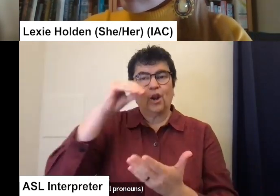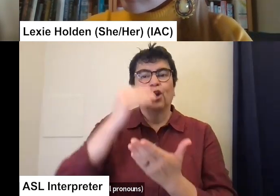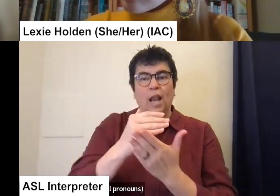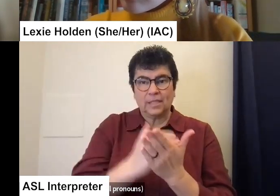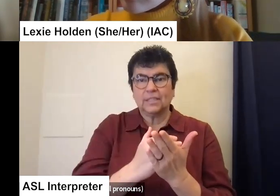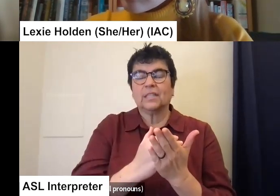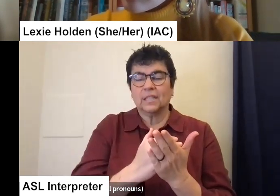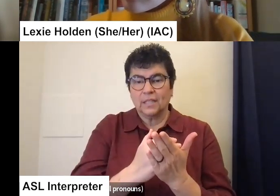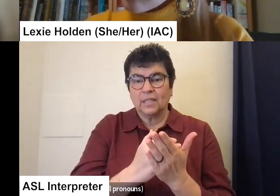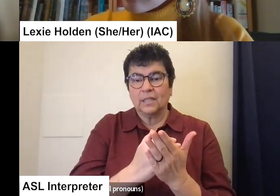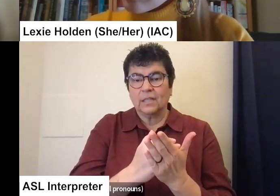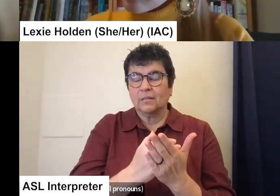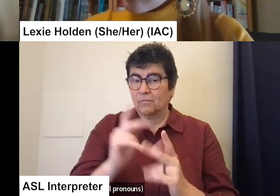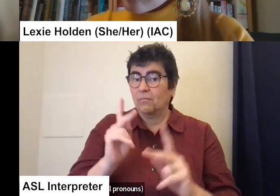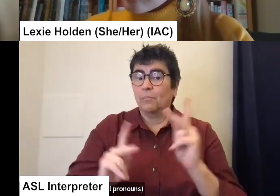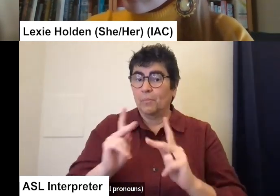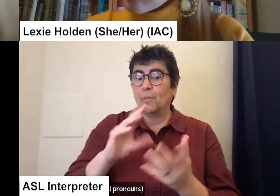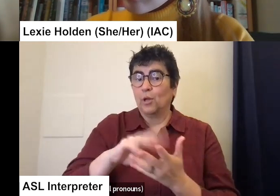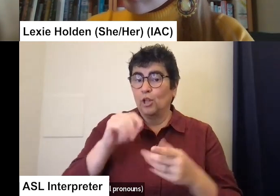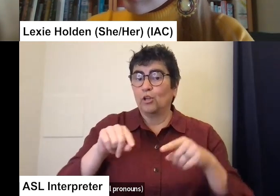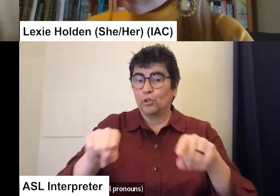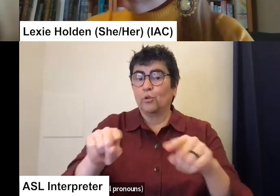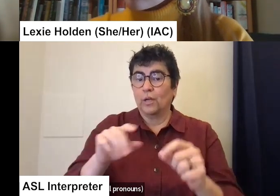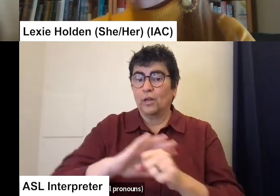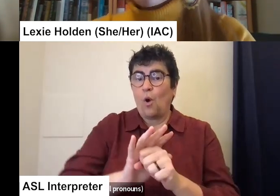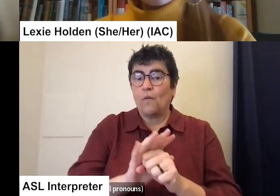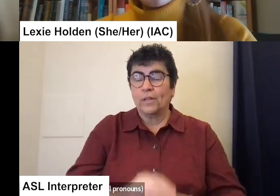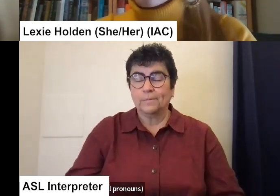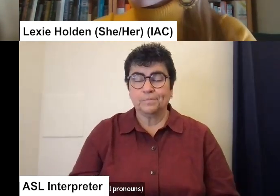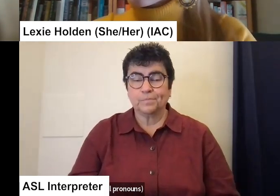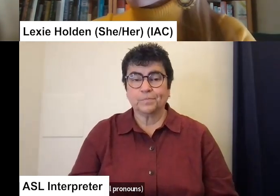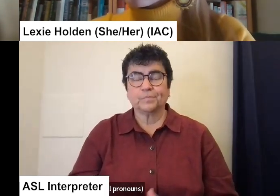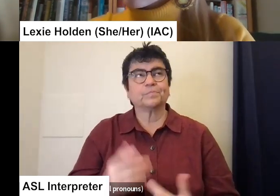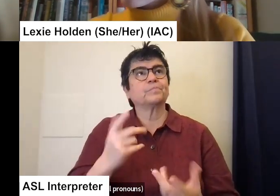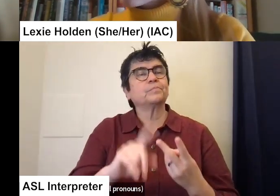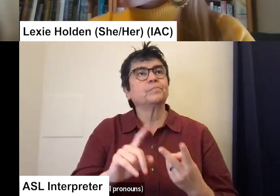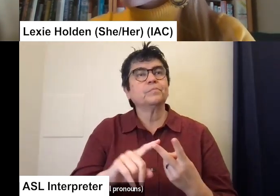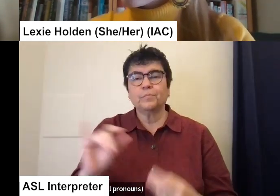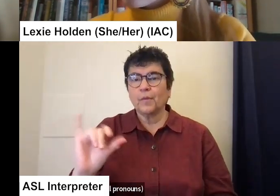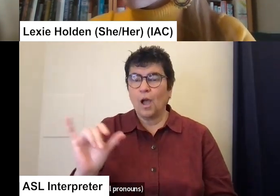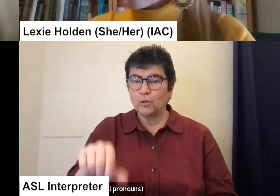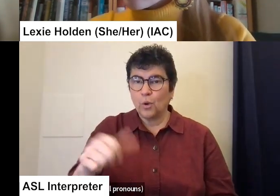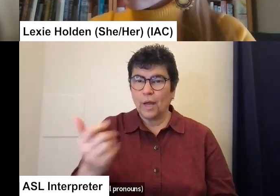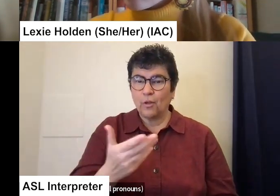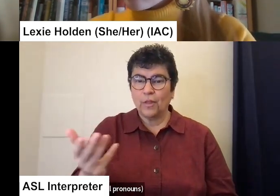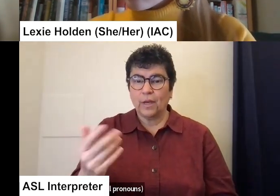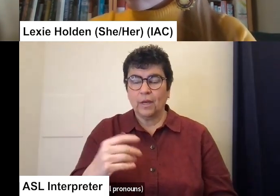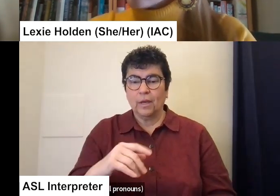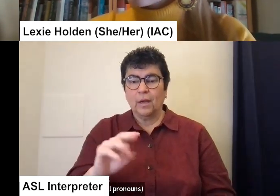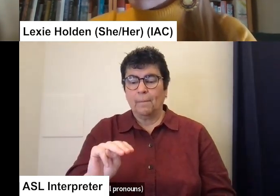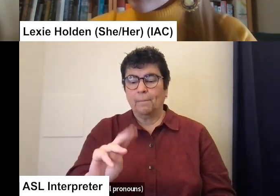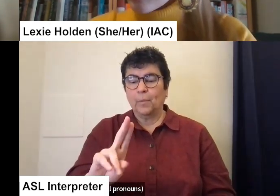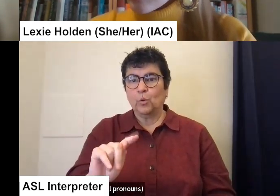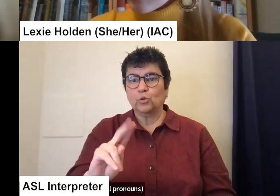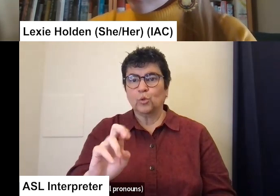that folks learned during COVID. And then the other thing was the mutual aids